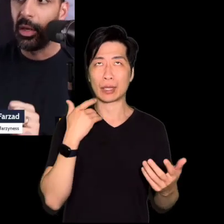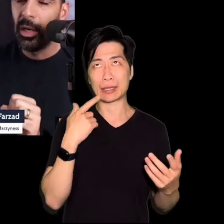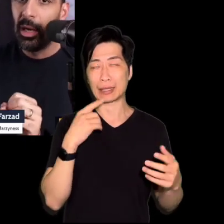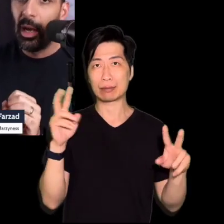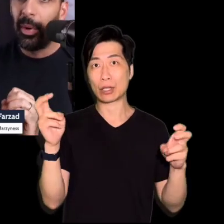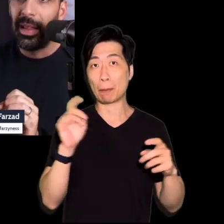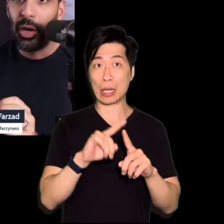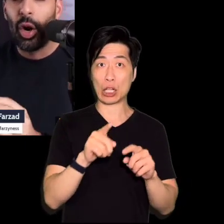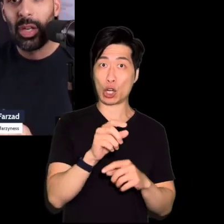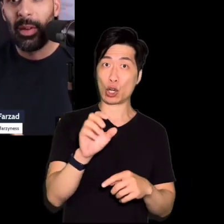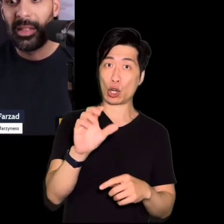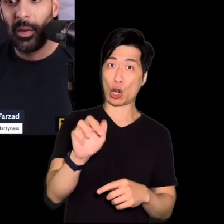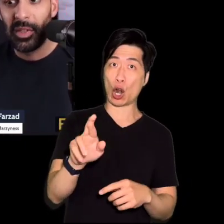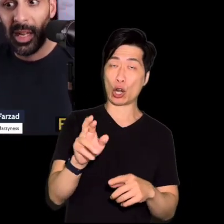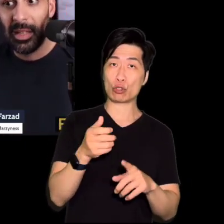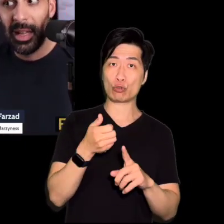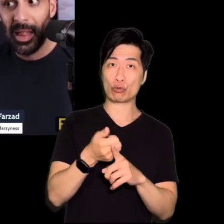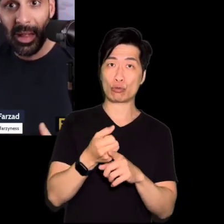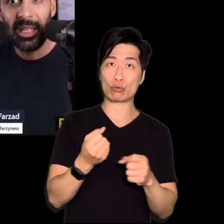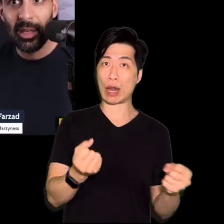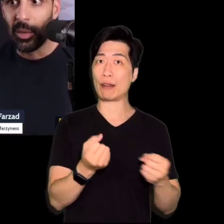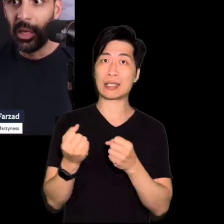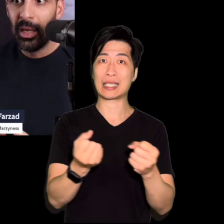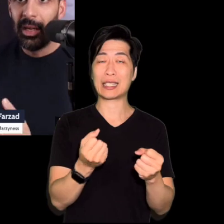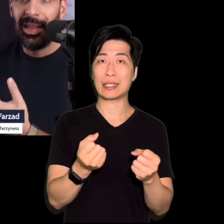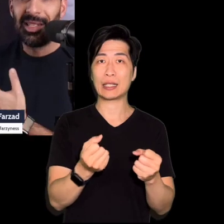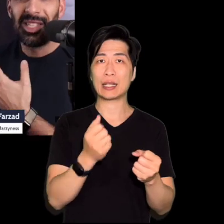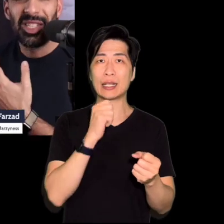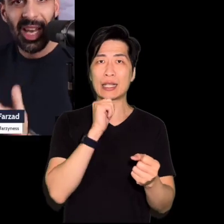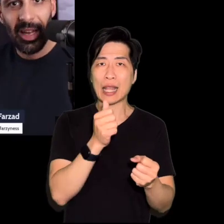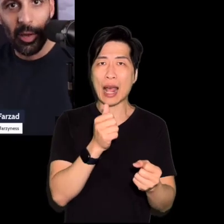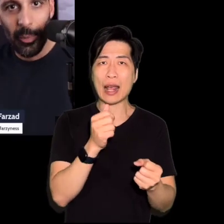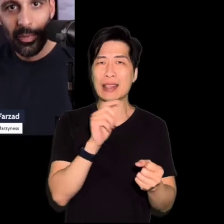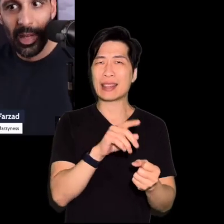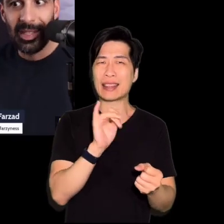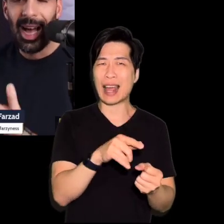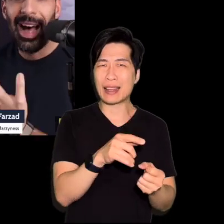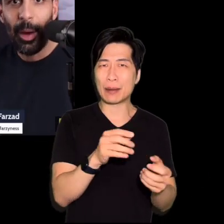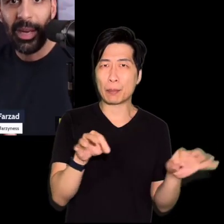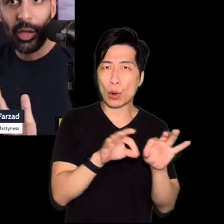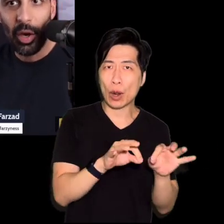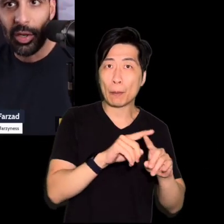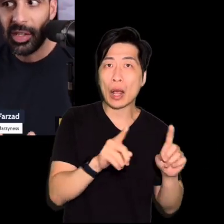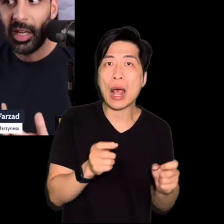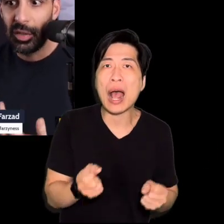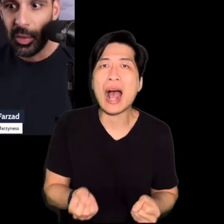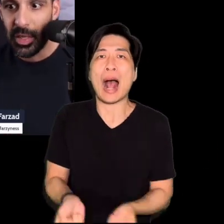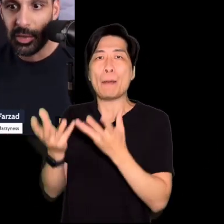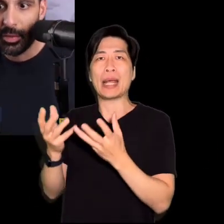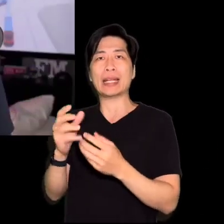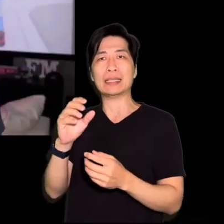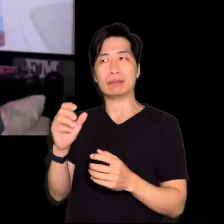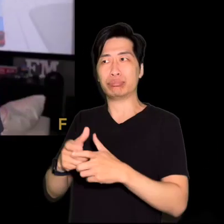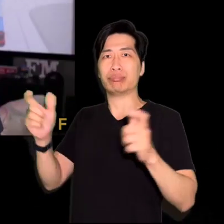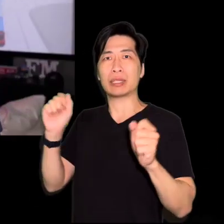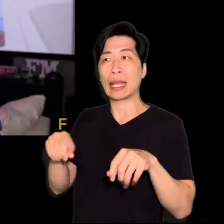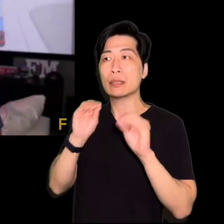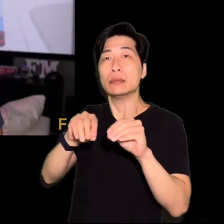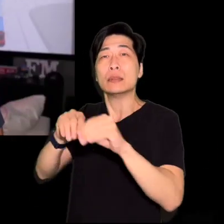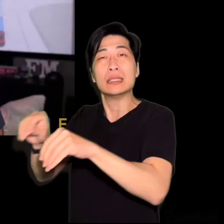huge deal, but the car driving itself is not the deal. It's the scale. It's how many cars can do this,